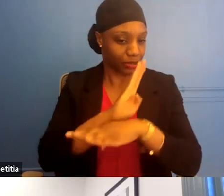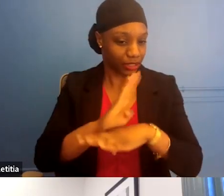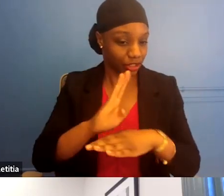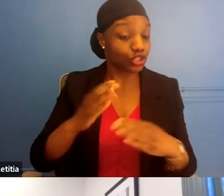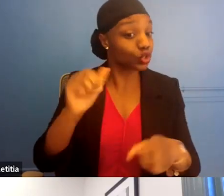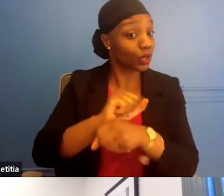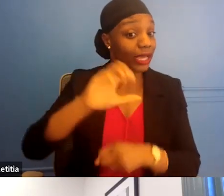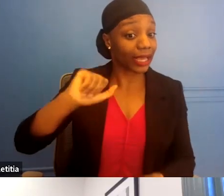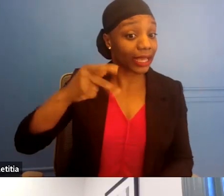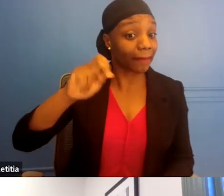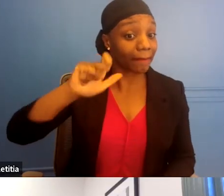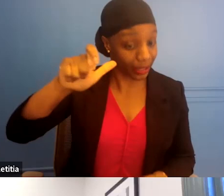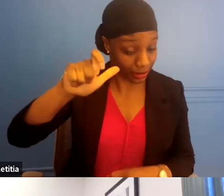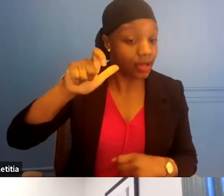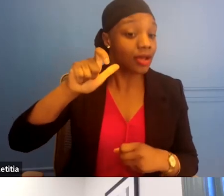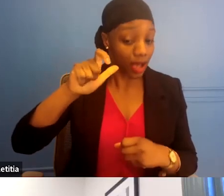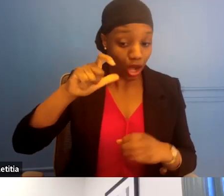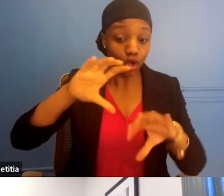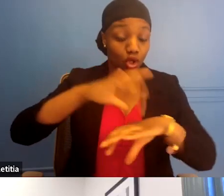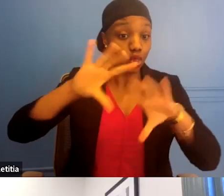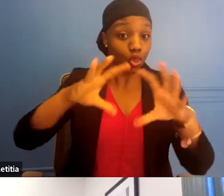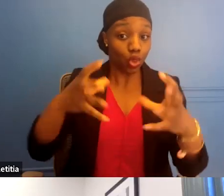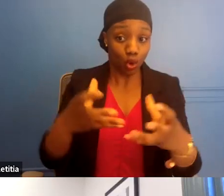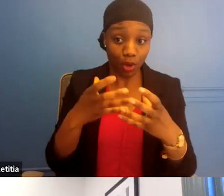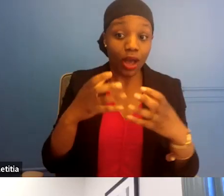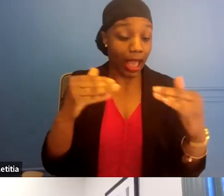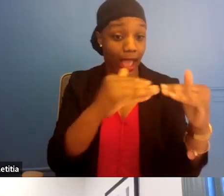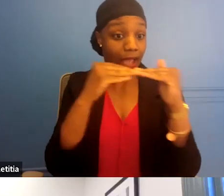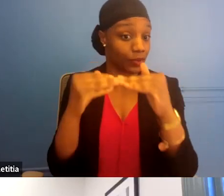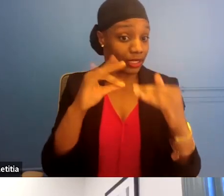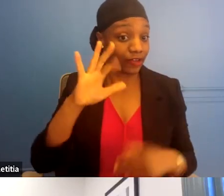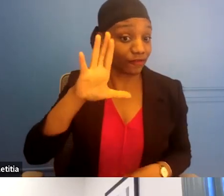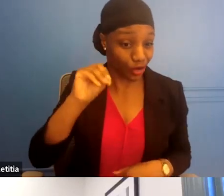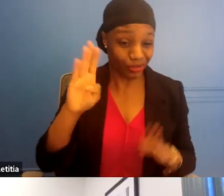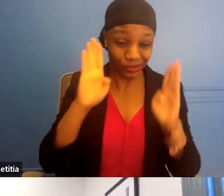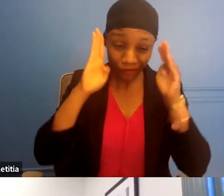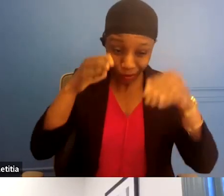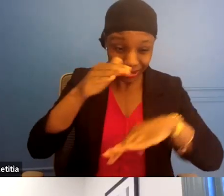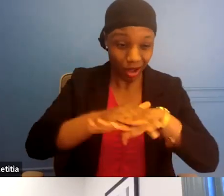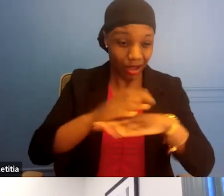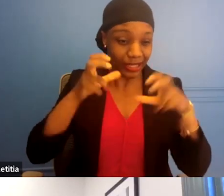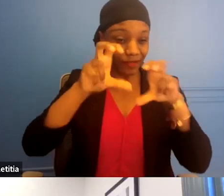Apex Partners, a global private equity firm where she focused on investing in consumer